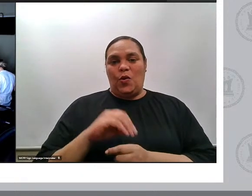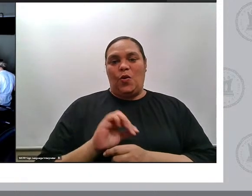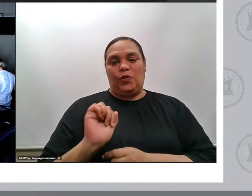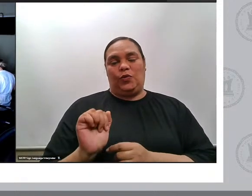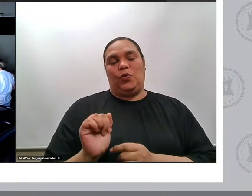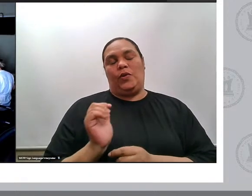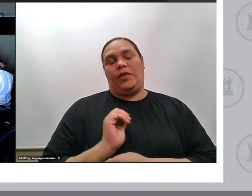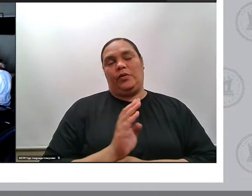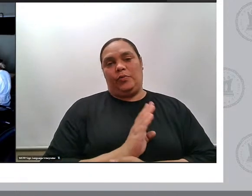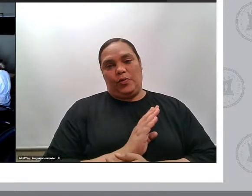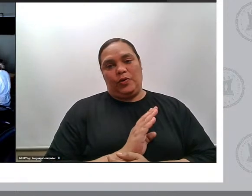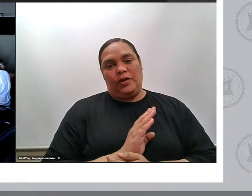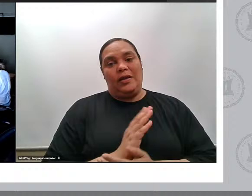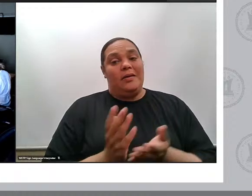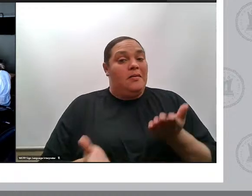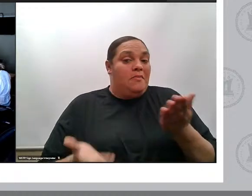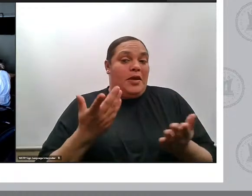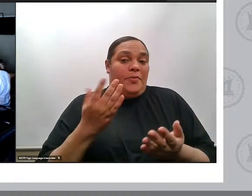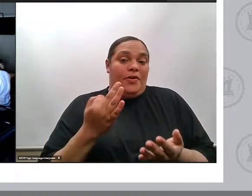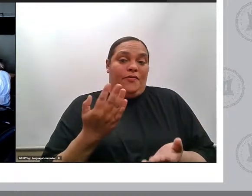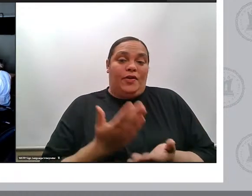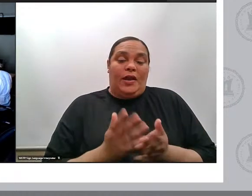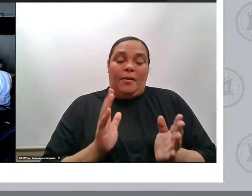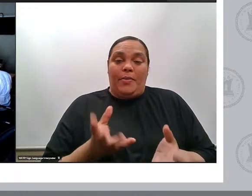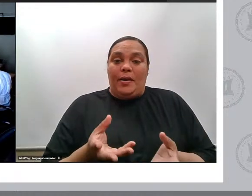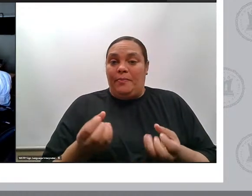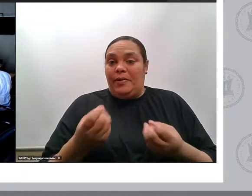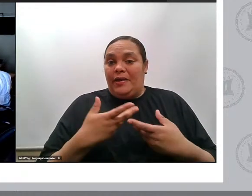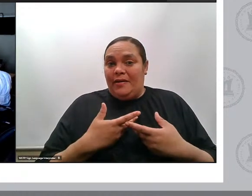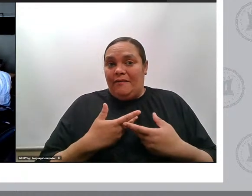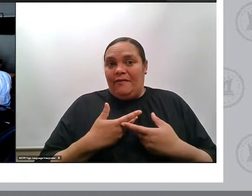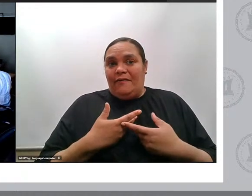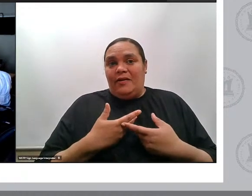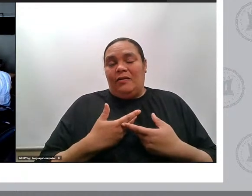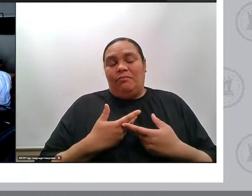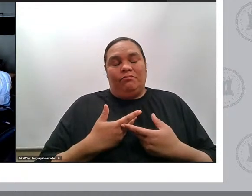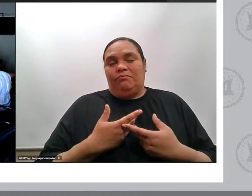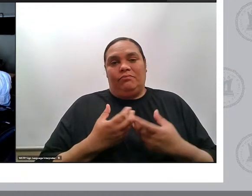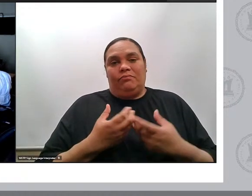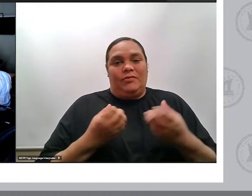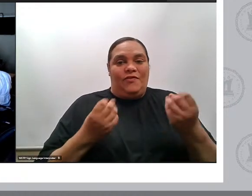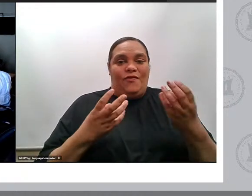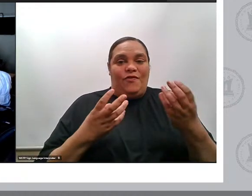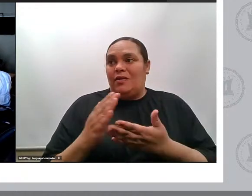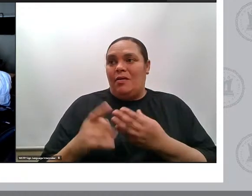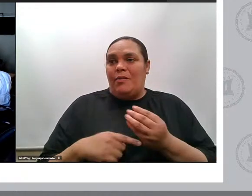these boards. And perhaps if we could just get some information